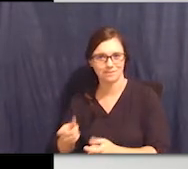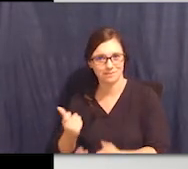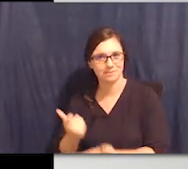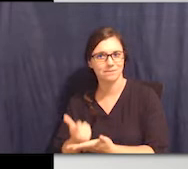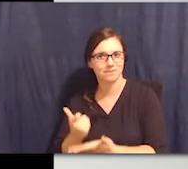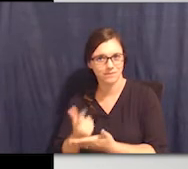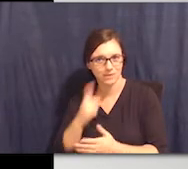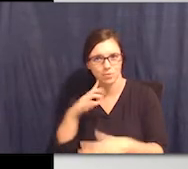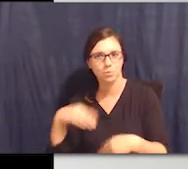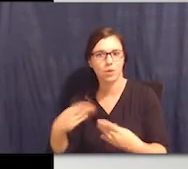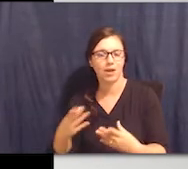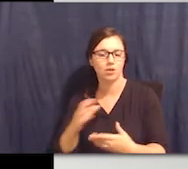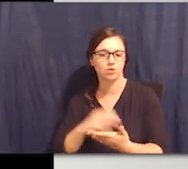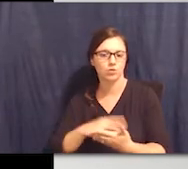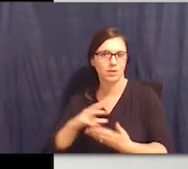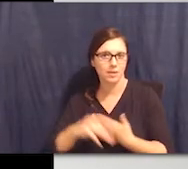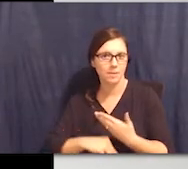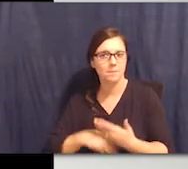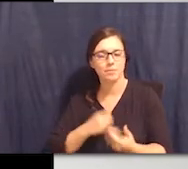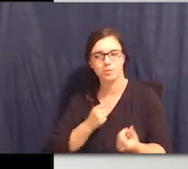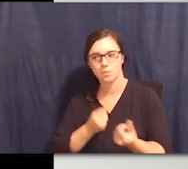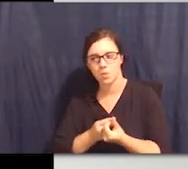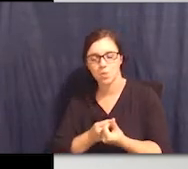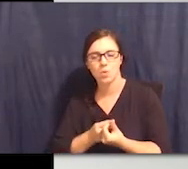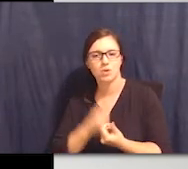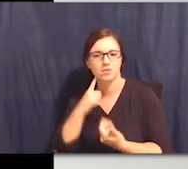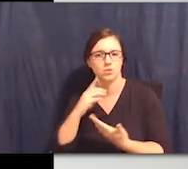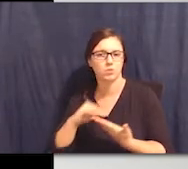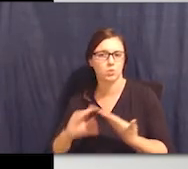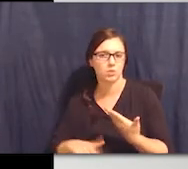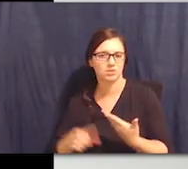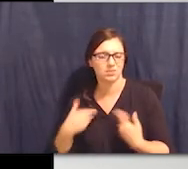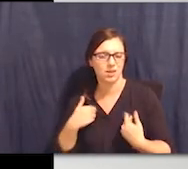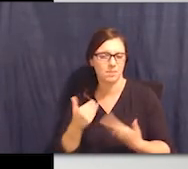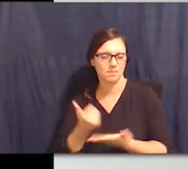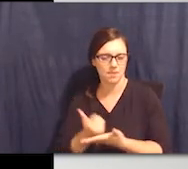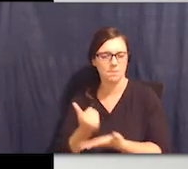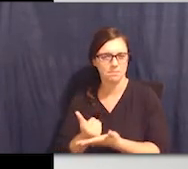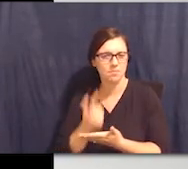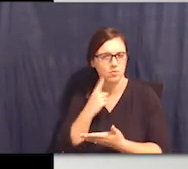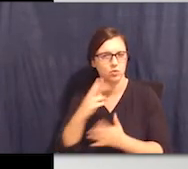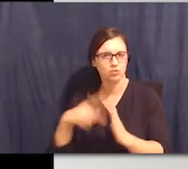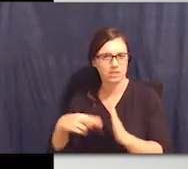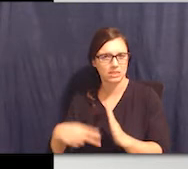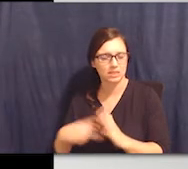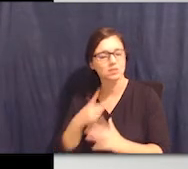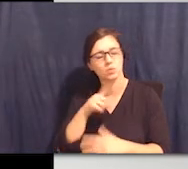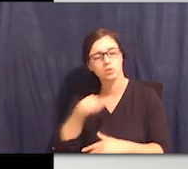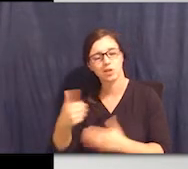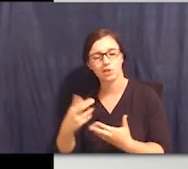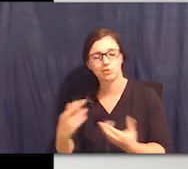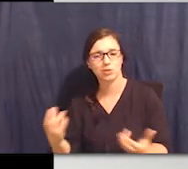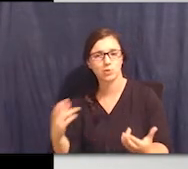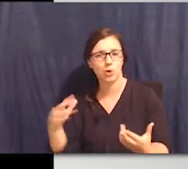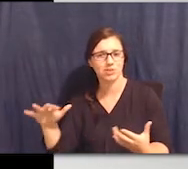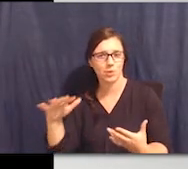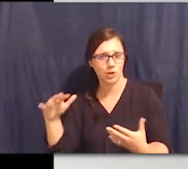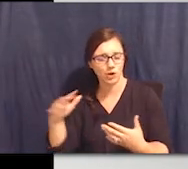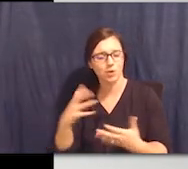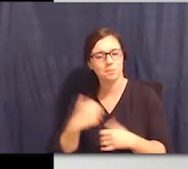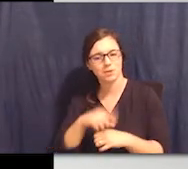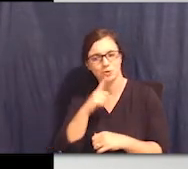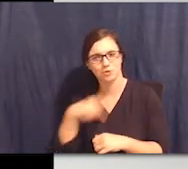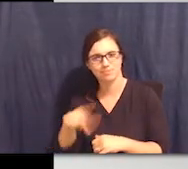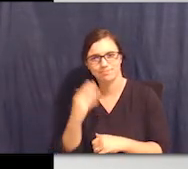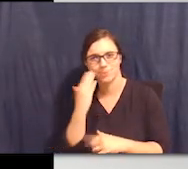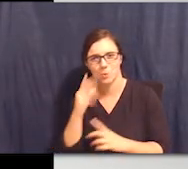provide curriculum and support or to your student to help them in the area of reading. So it's just another resource out there. I wanted to